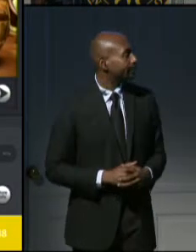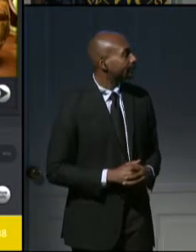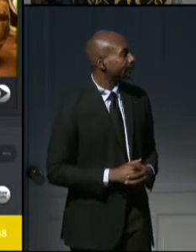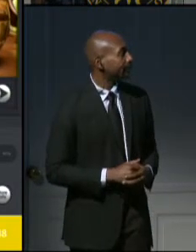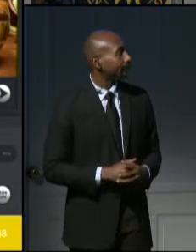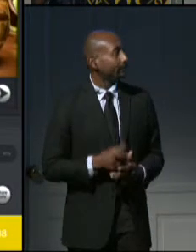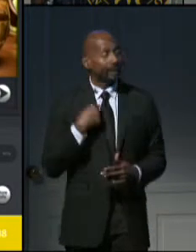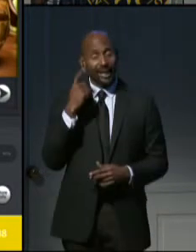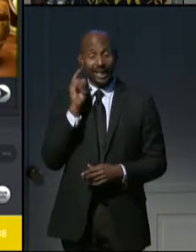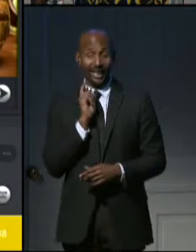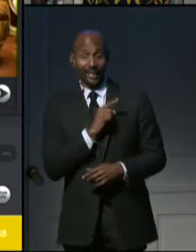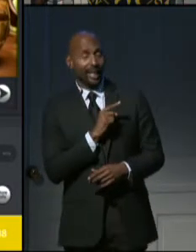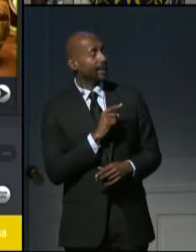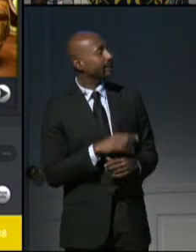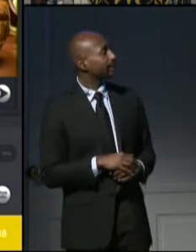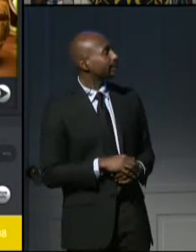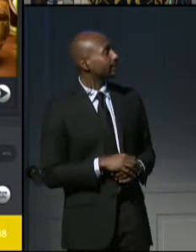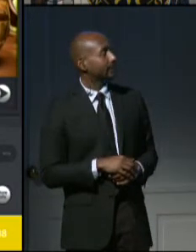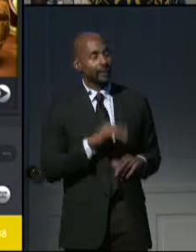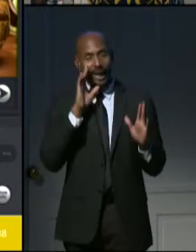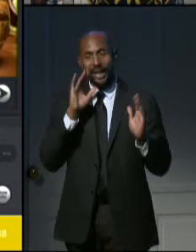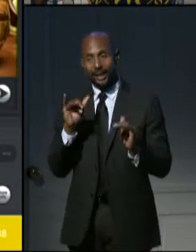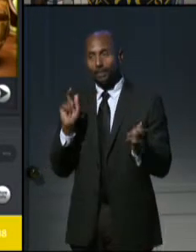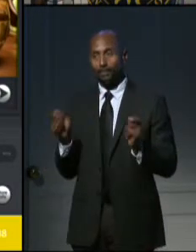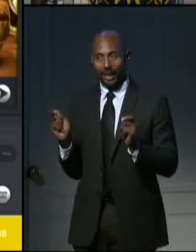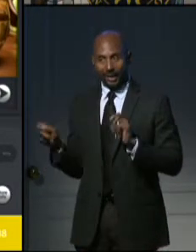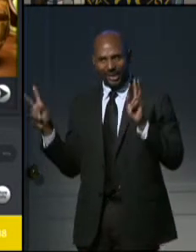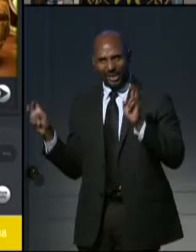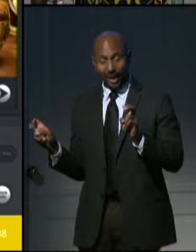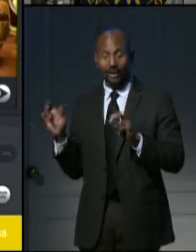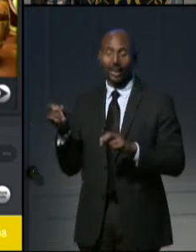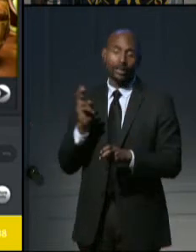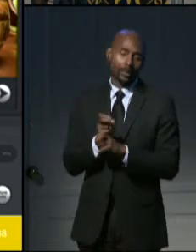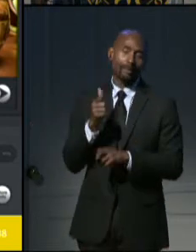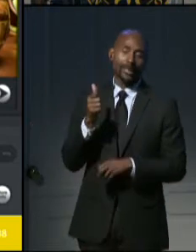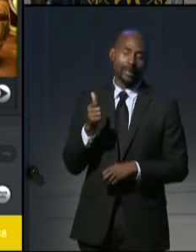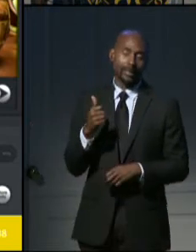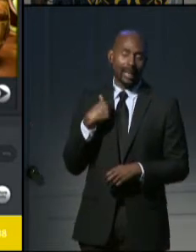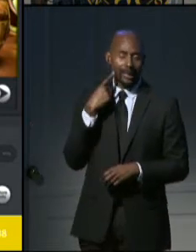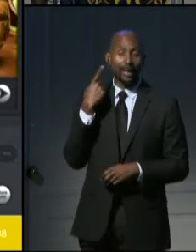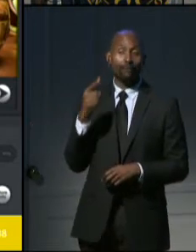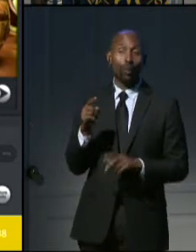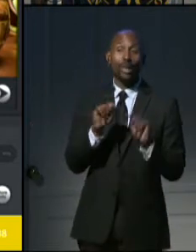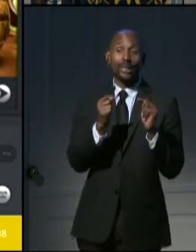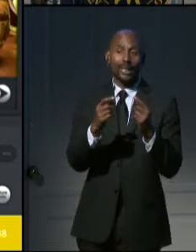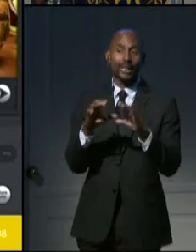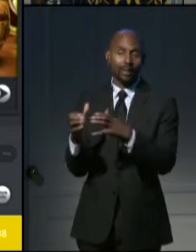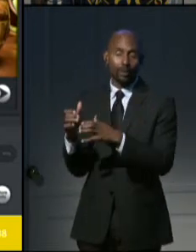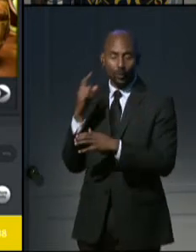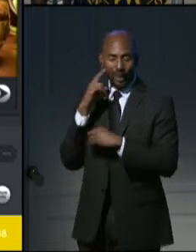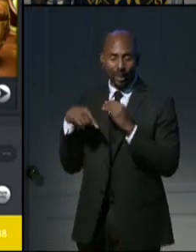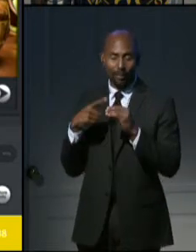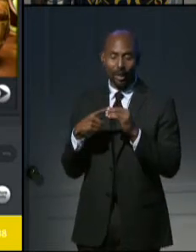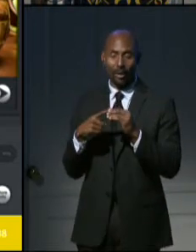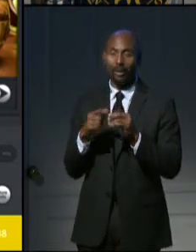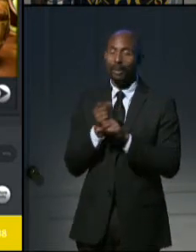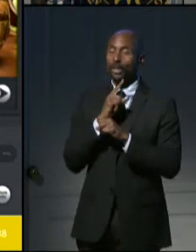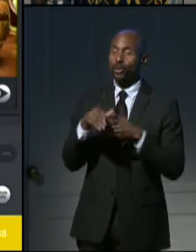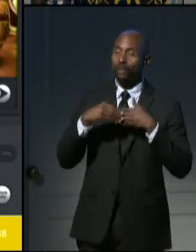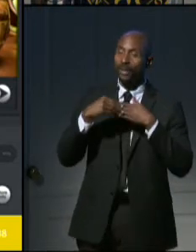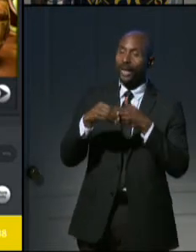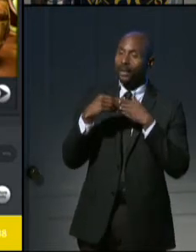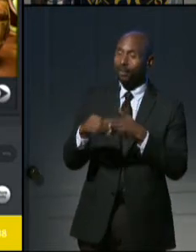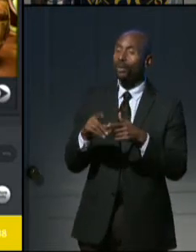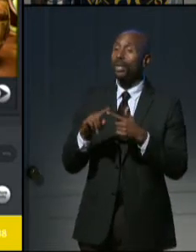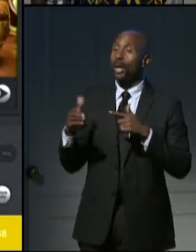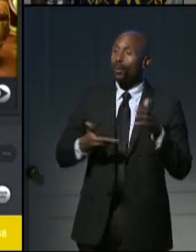And I think that this one, anticipating change, is kind of the hardest sometimes for teams. Being really flexible and